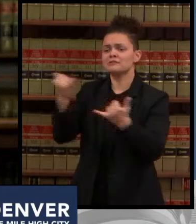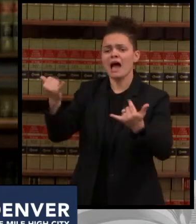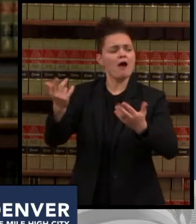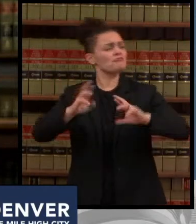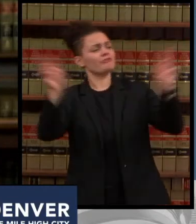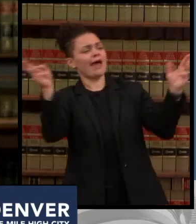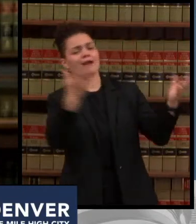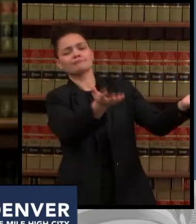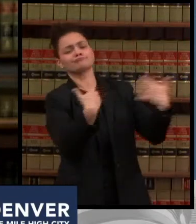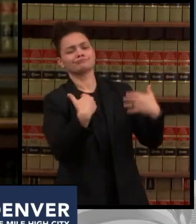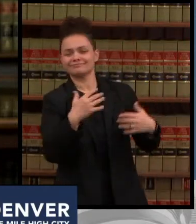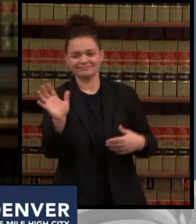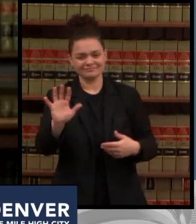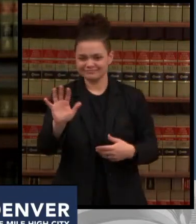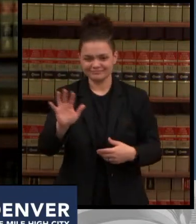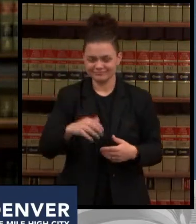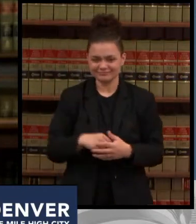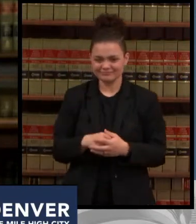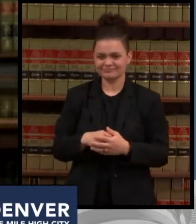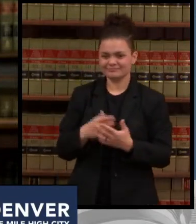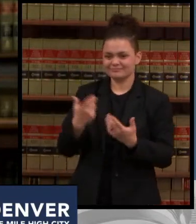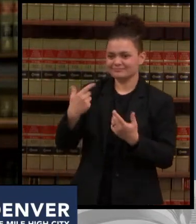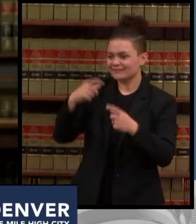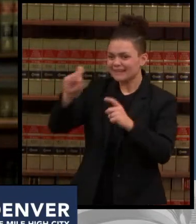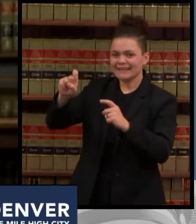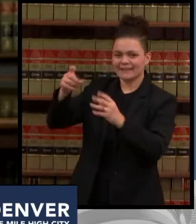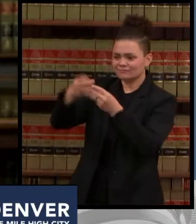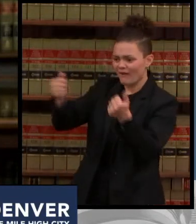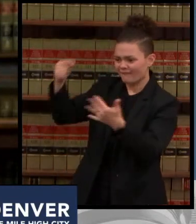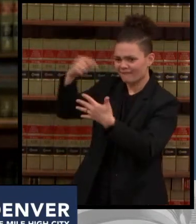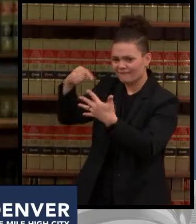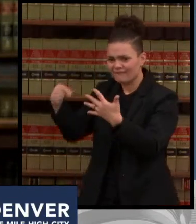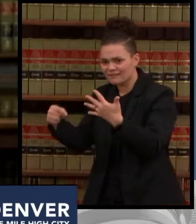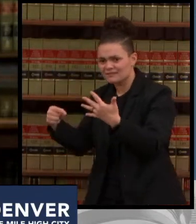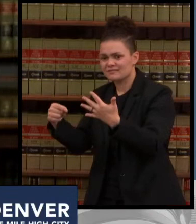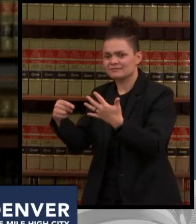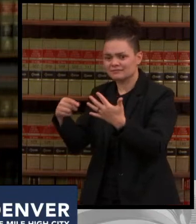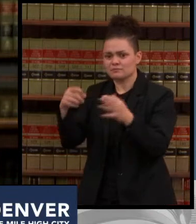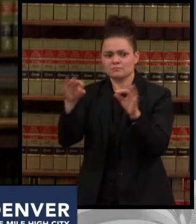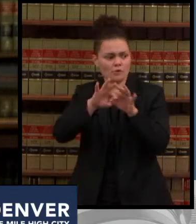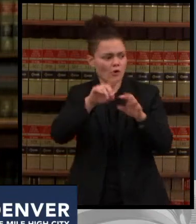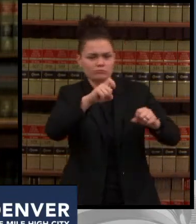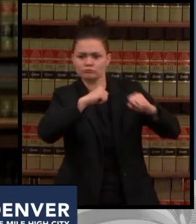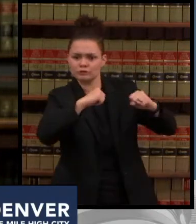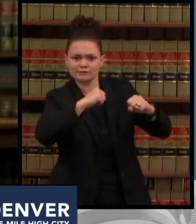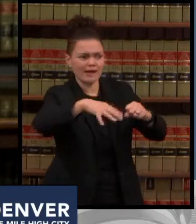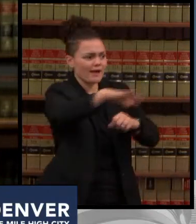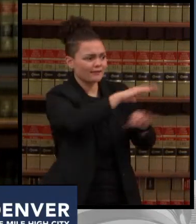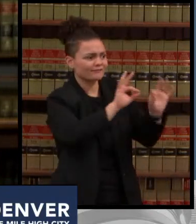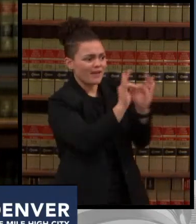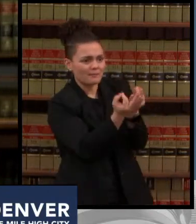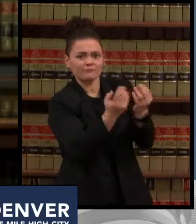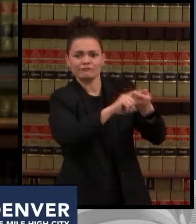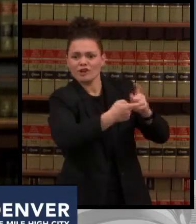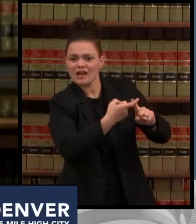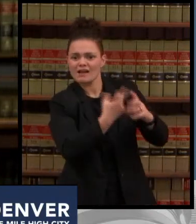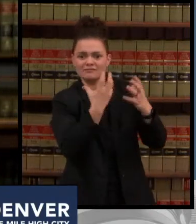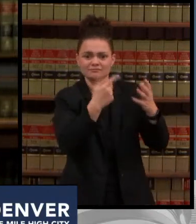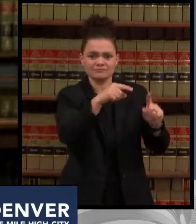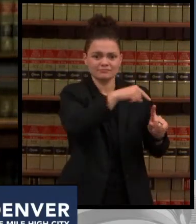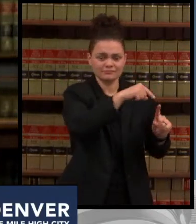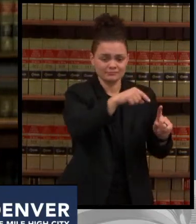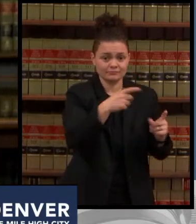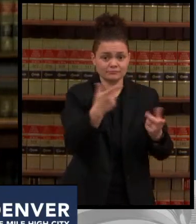to wait until we could come up with a solution that would protect them and their families. And now we have one.